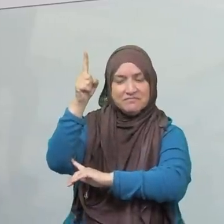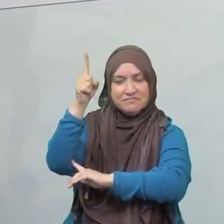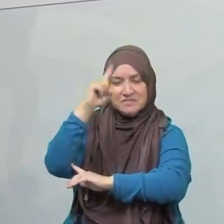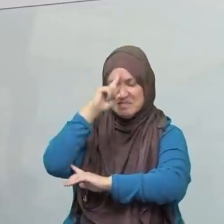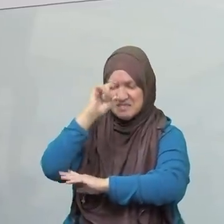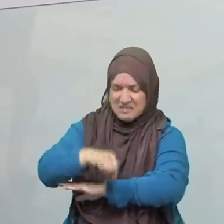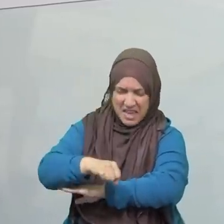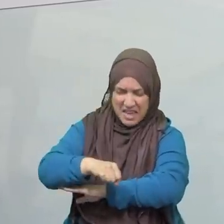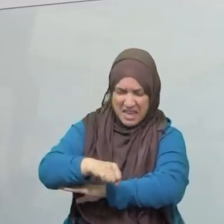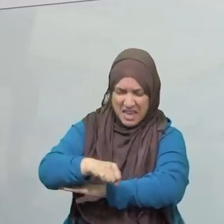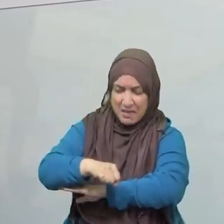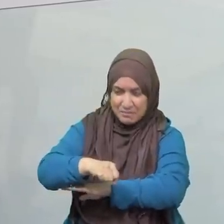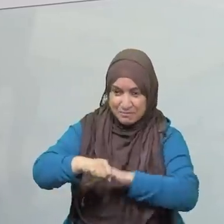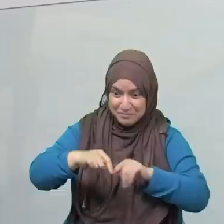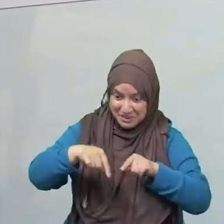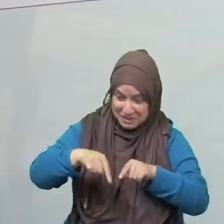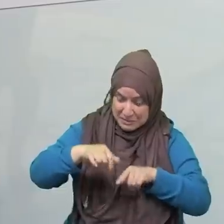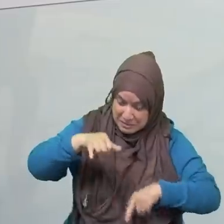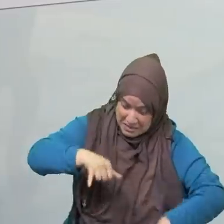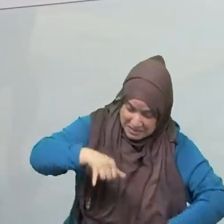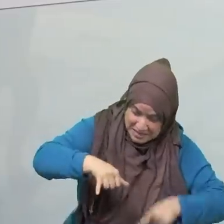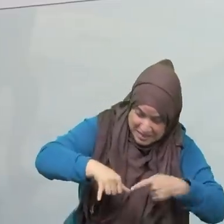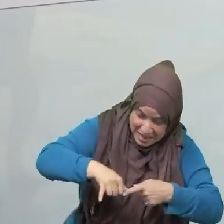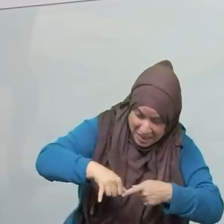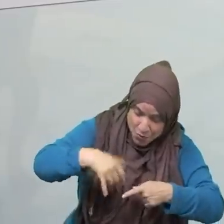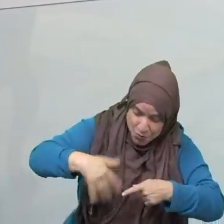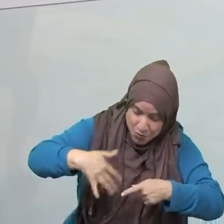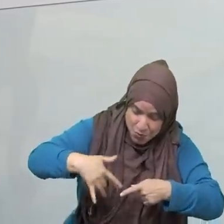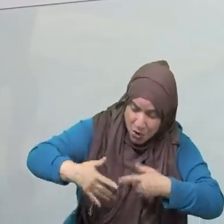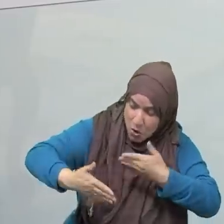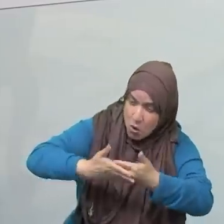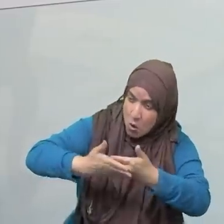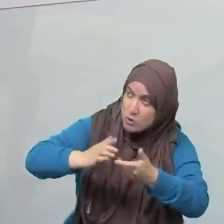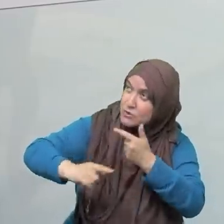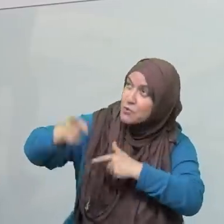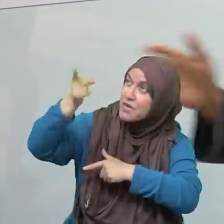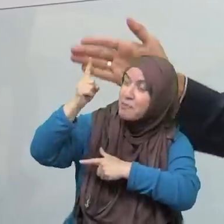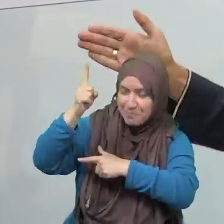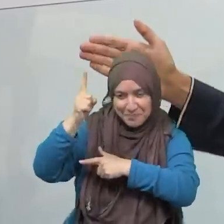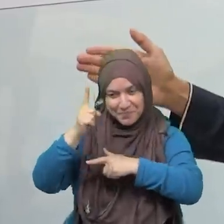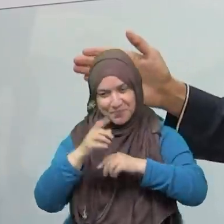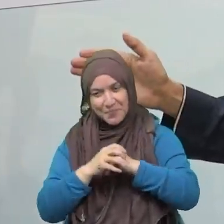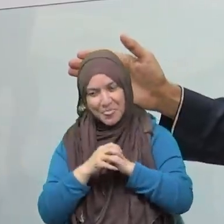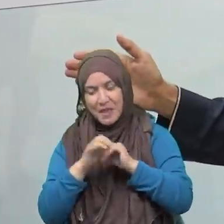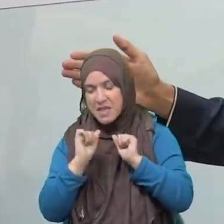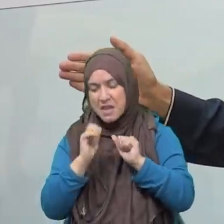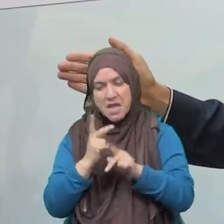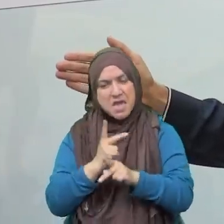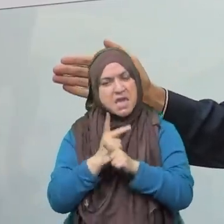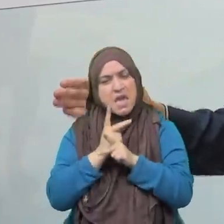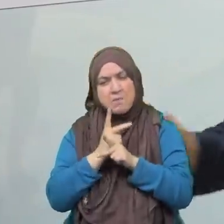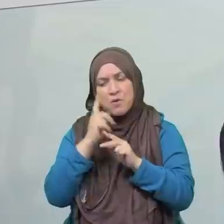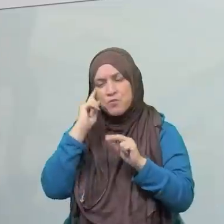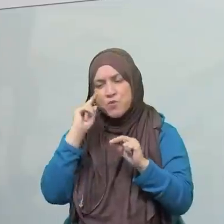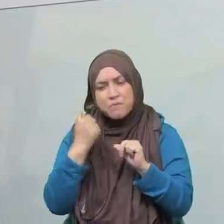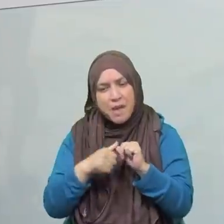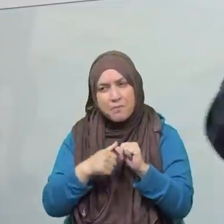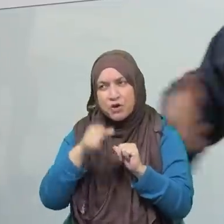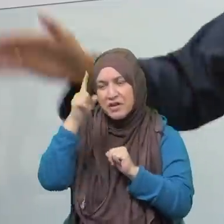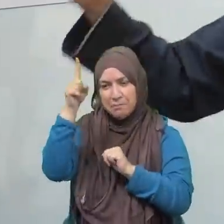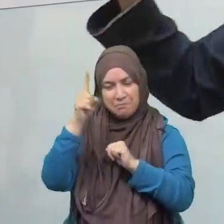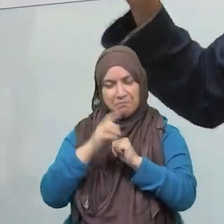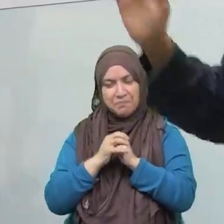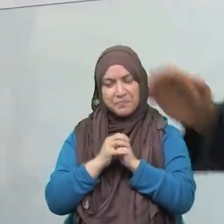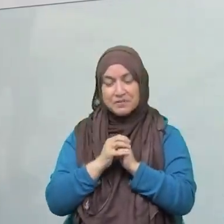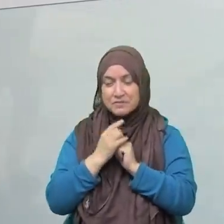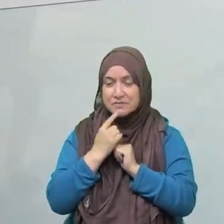would spend an entire night with one eye of the quran one ayah and then he would spend other nights and it was as if he was